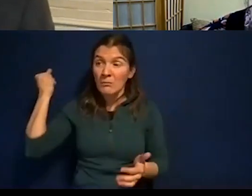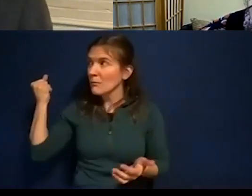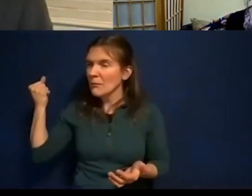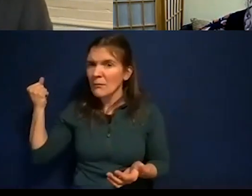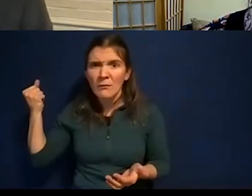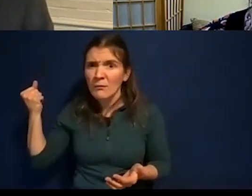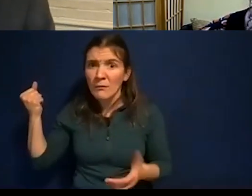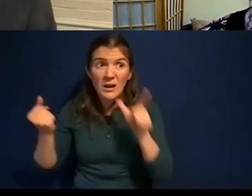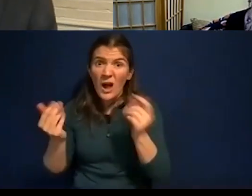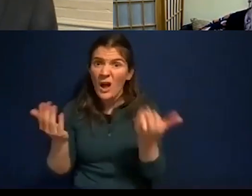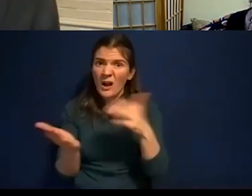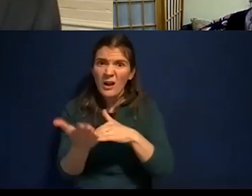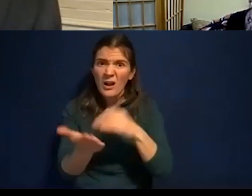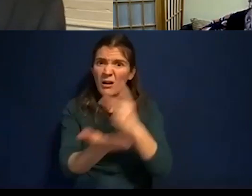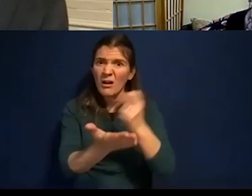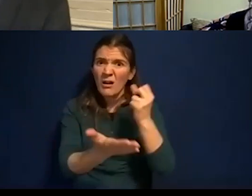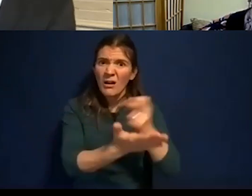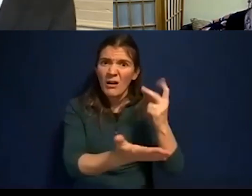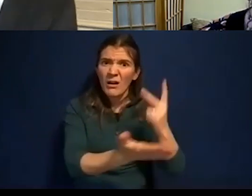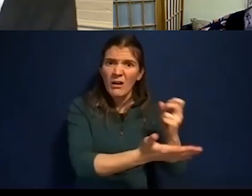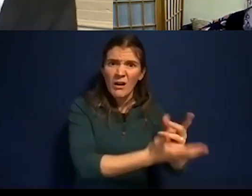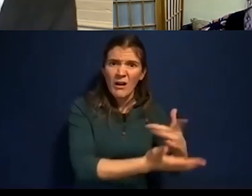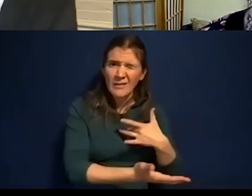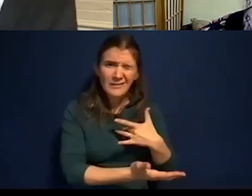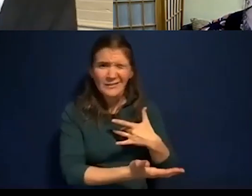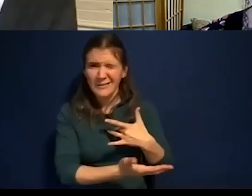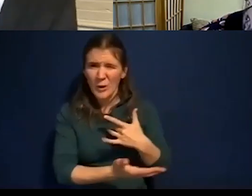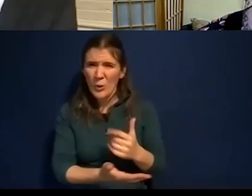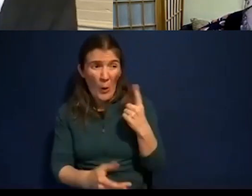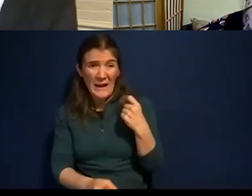if it were only 1 year, I'm not sure we would do it.